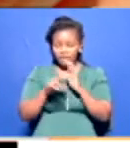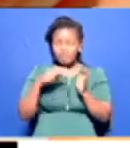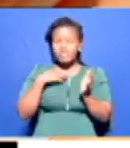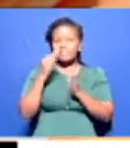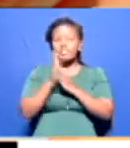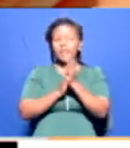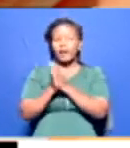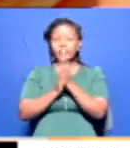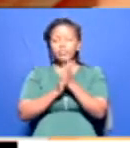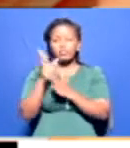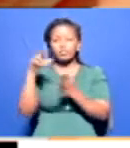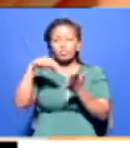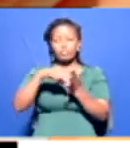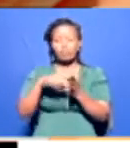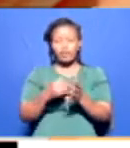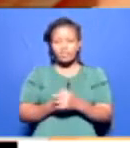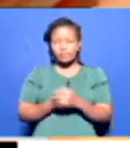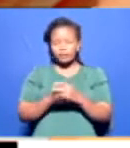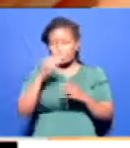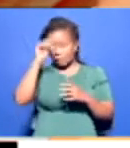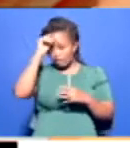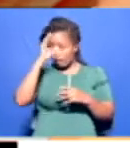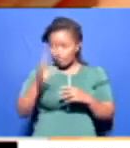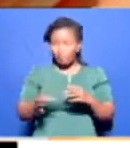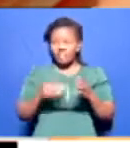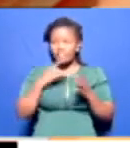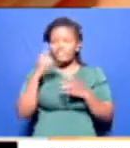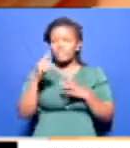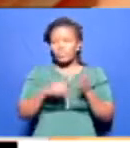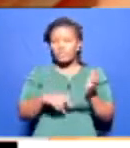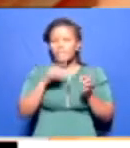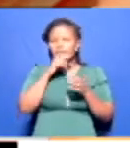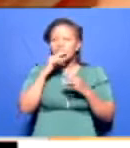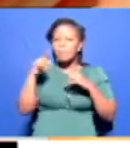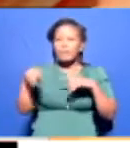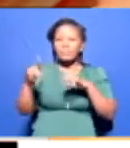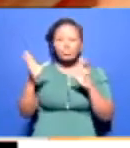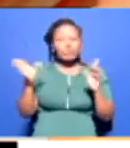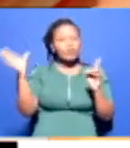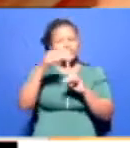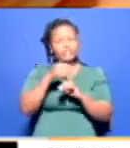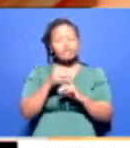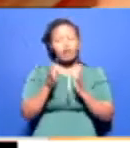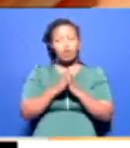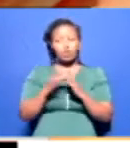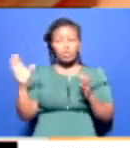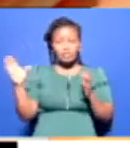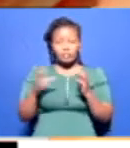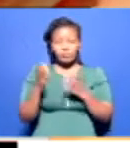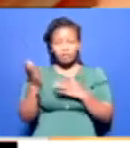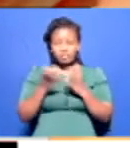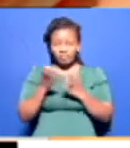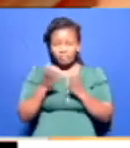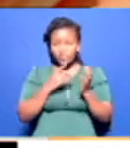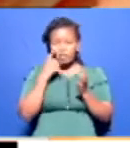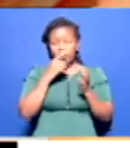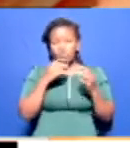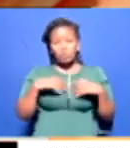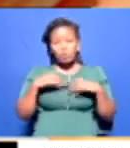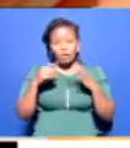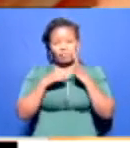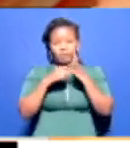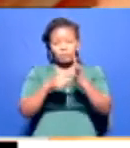her seat. Waiguru described Mutugi as an achiever and a civil servant who has demonstrated dignity in his current